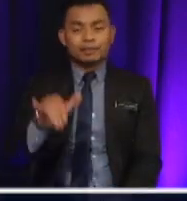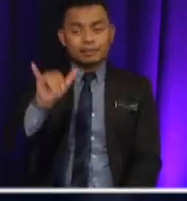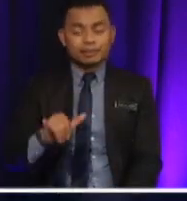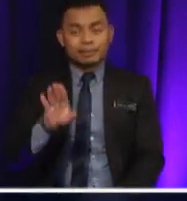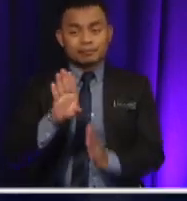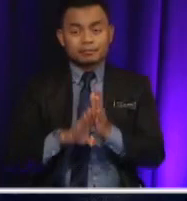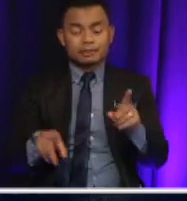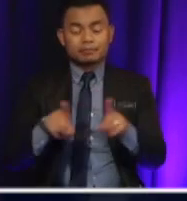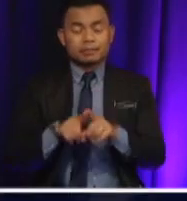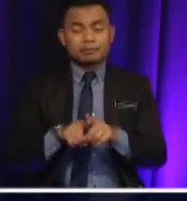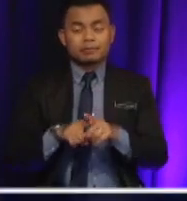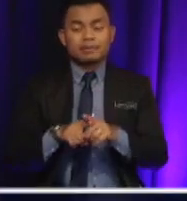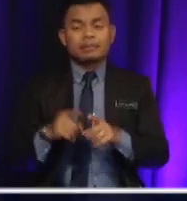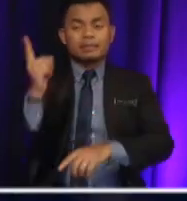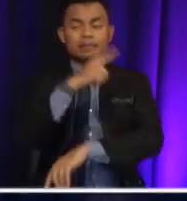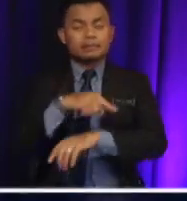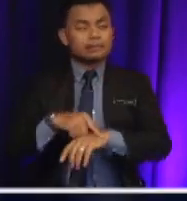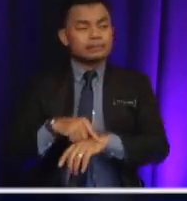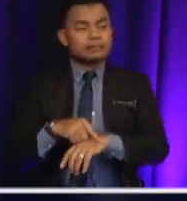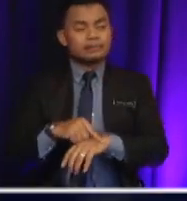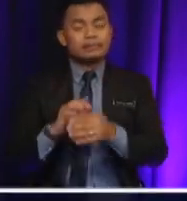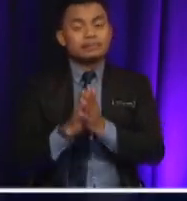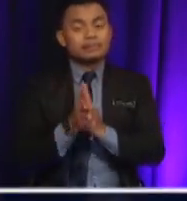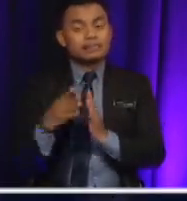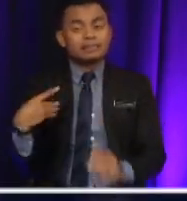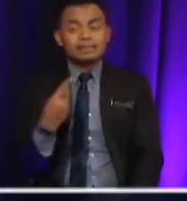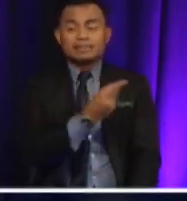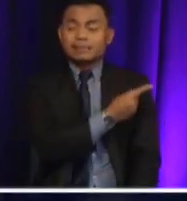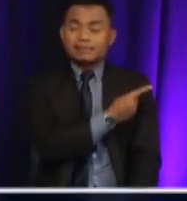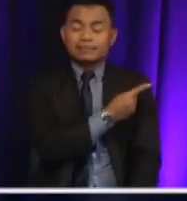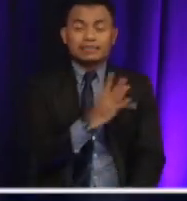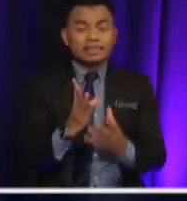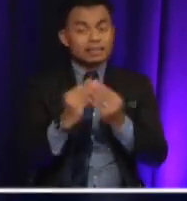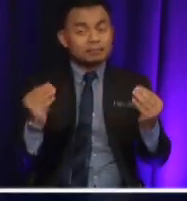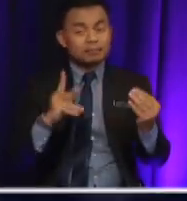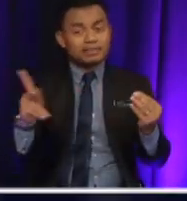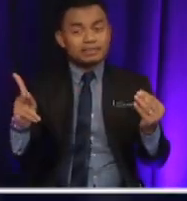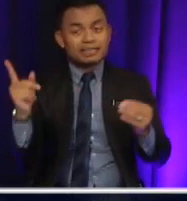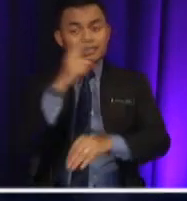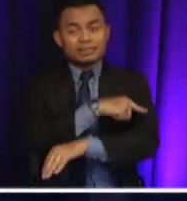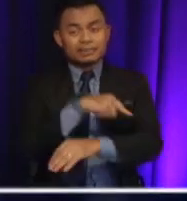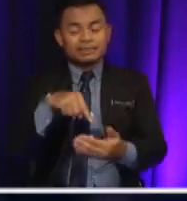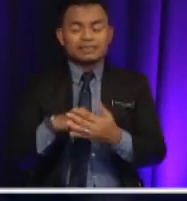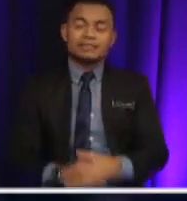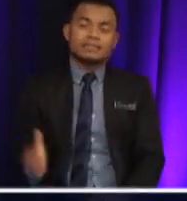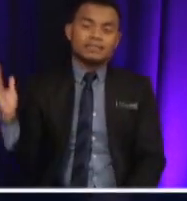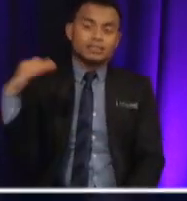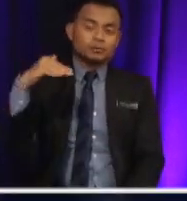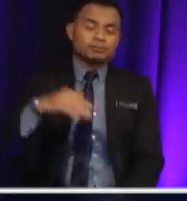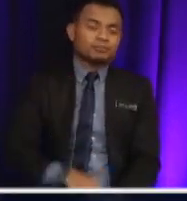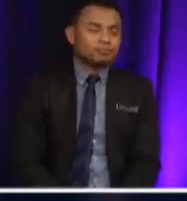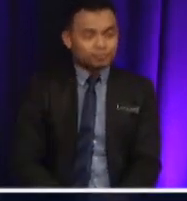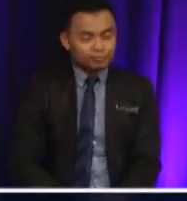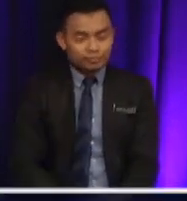session entirely. So, teacher, shall we end it with reciting a poem? Let's end our All lesson right, let's for go.